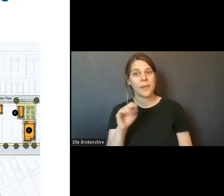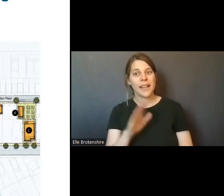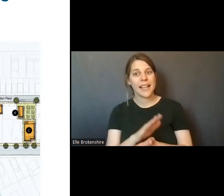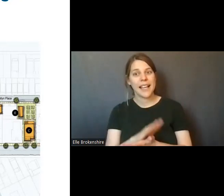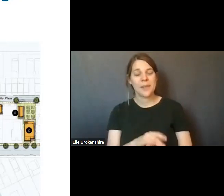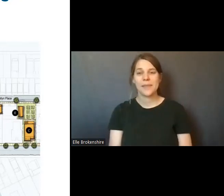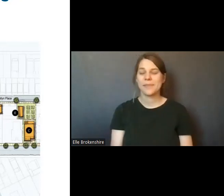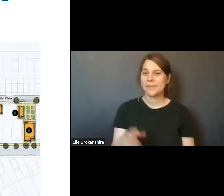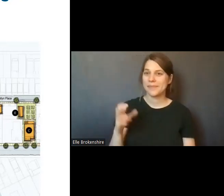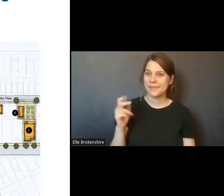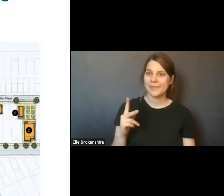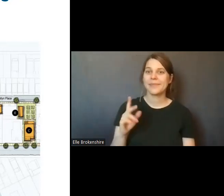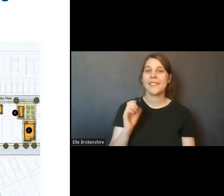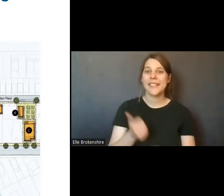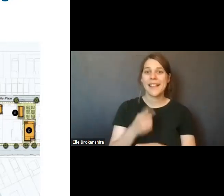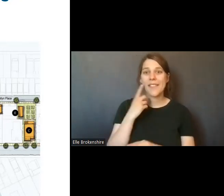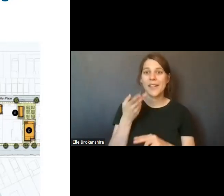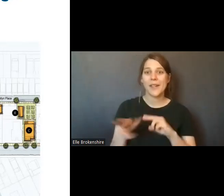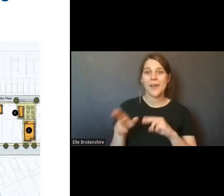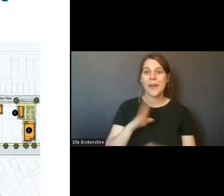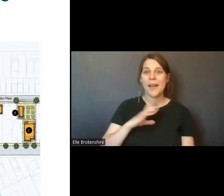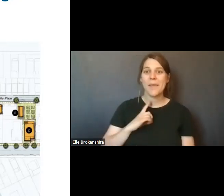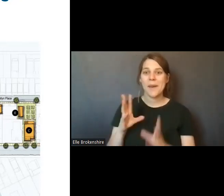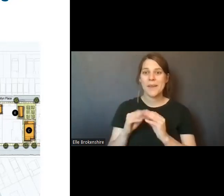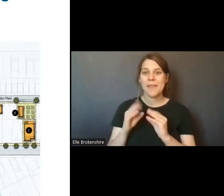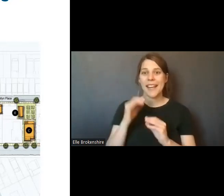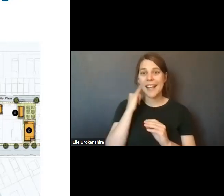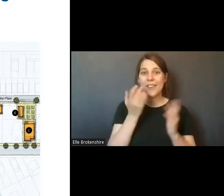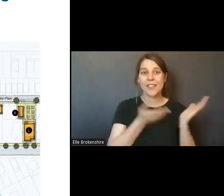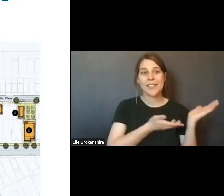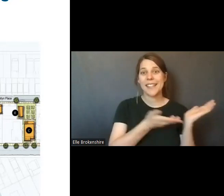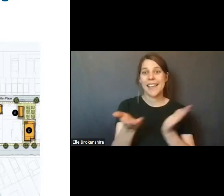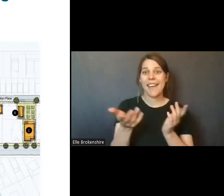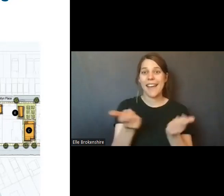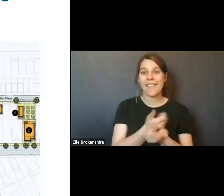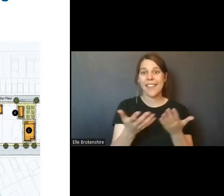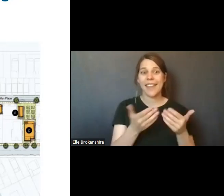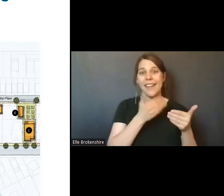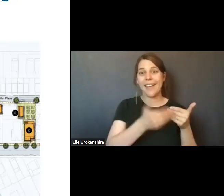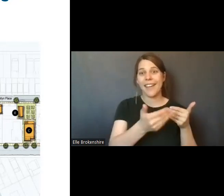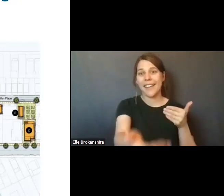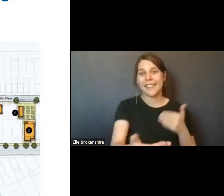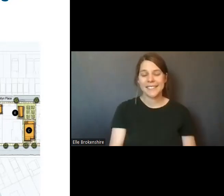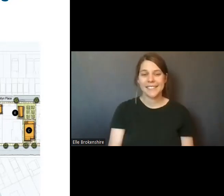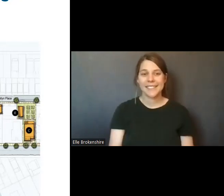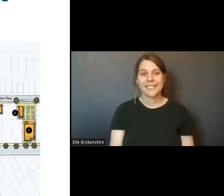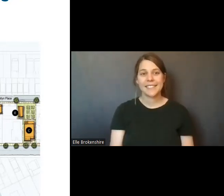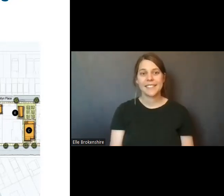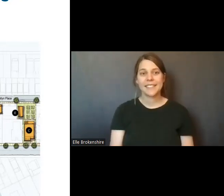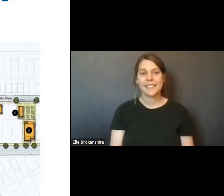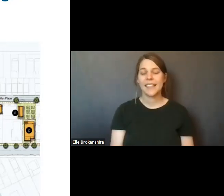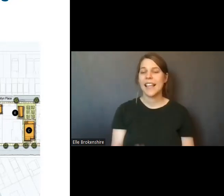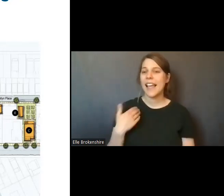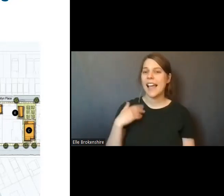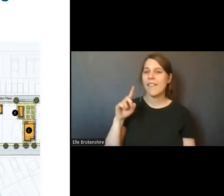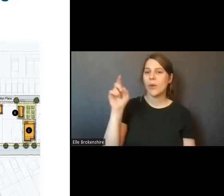So we're setting up for a quick board meeting if we're just going to carry forward everything that we said before. This is good. I have a quick question,